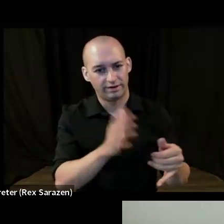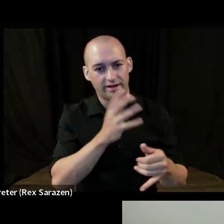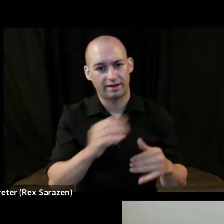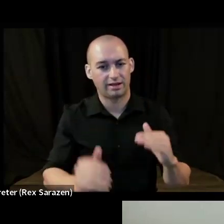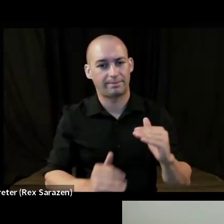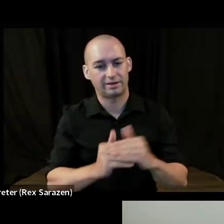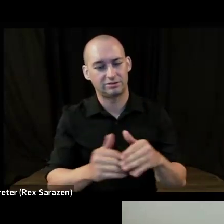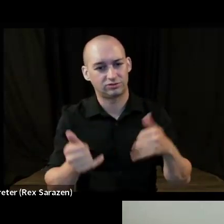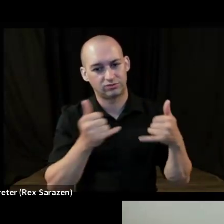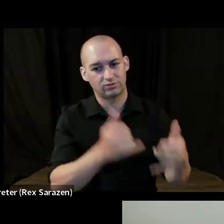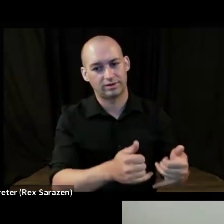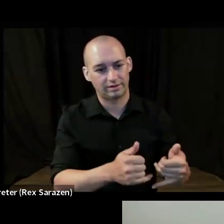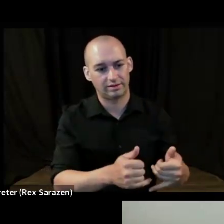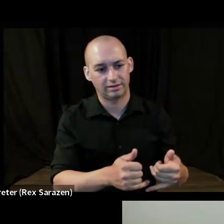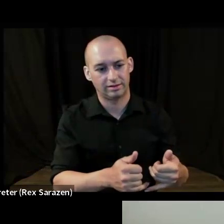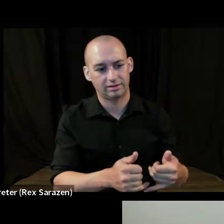grant